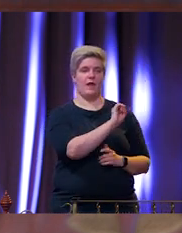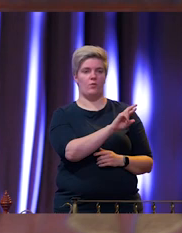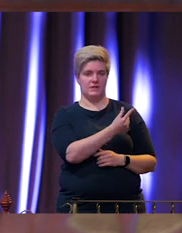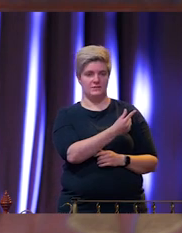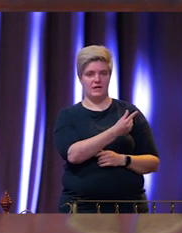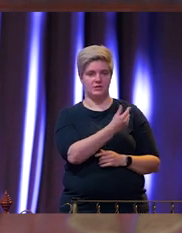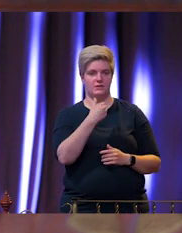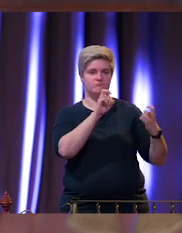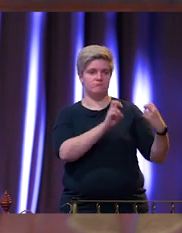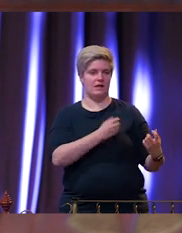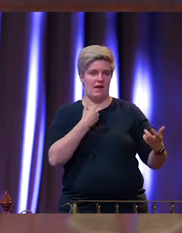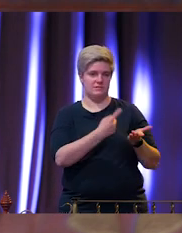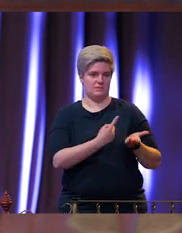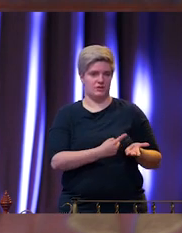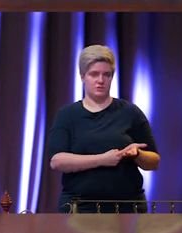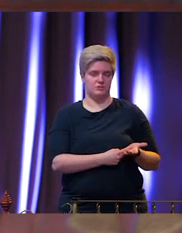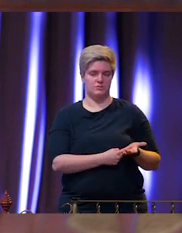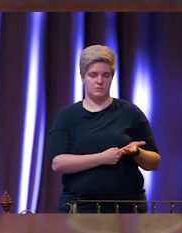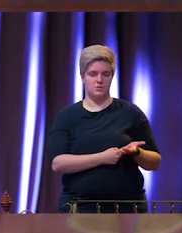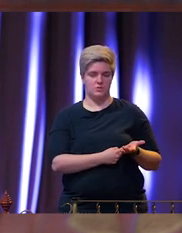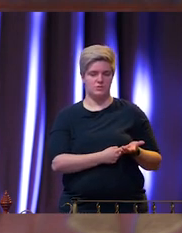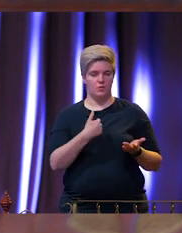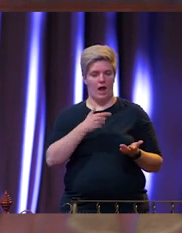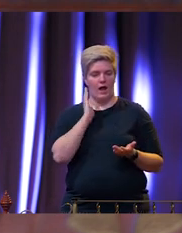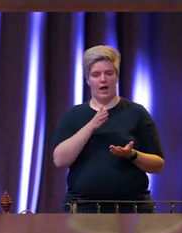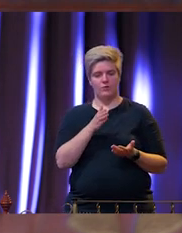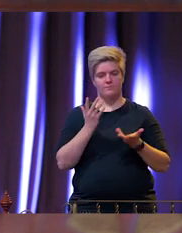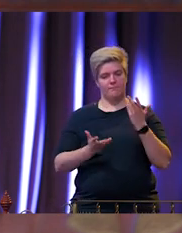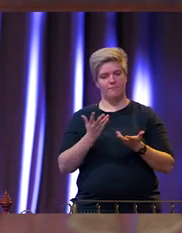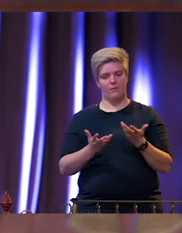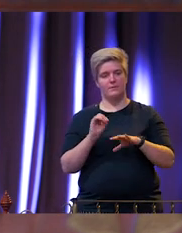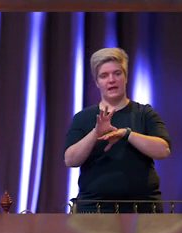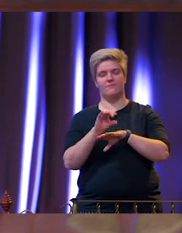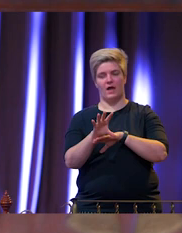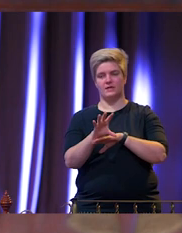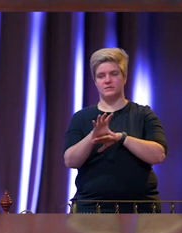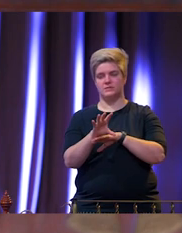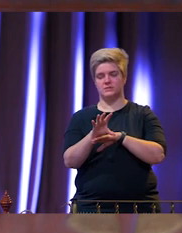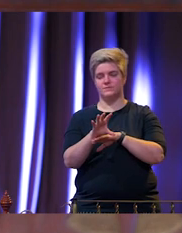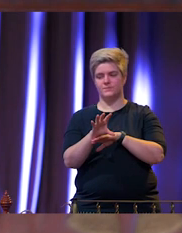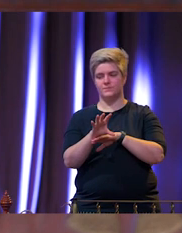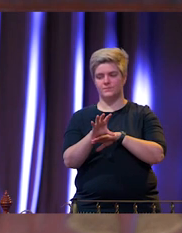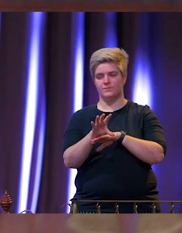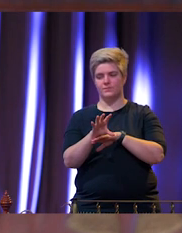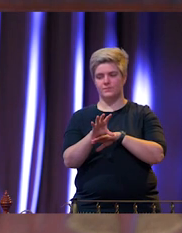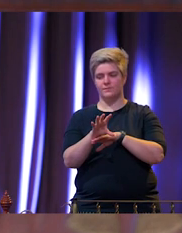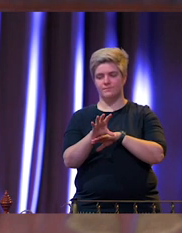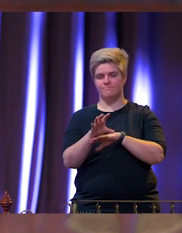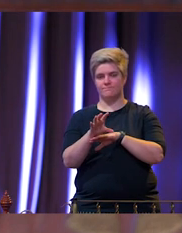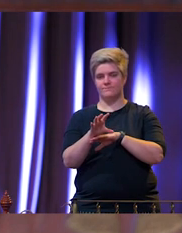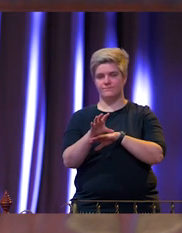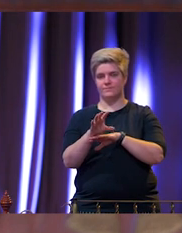to then reach out to that organization and have a conversation. So I would just probably advise to